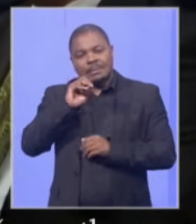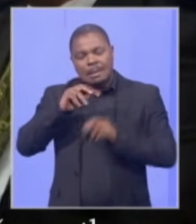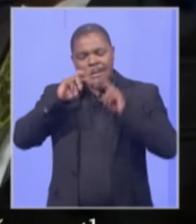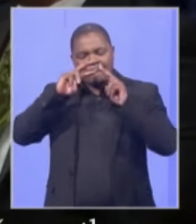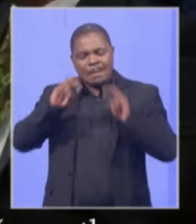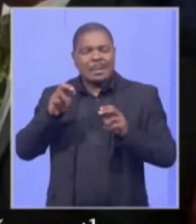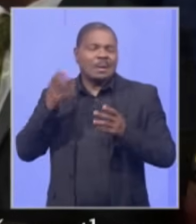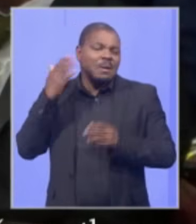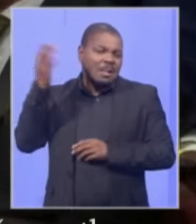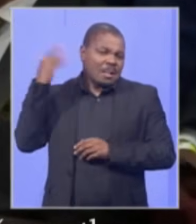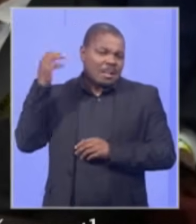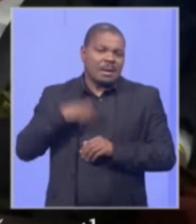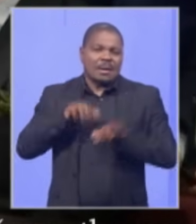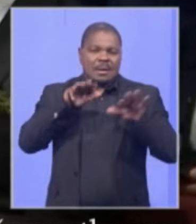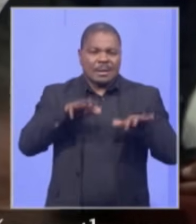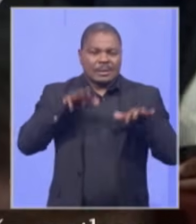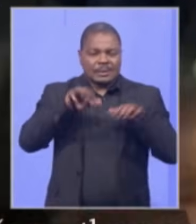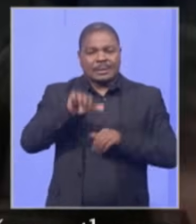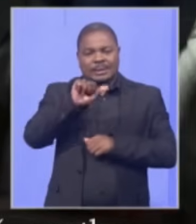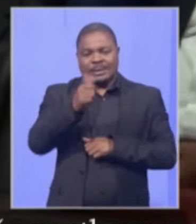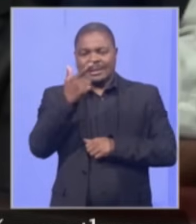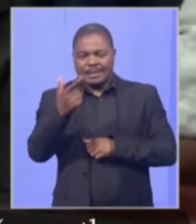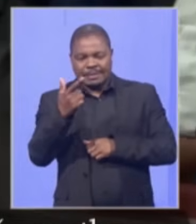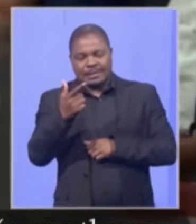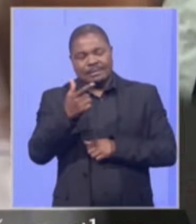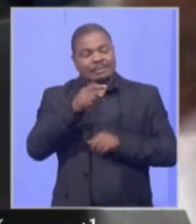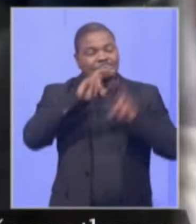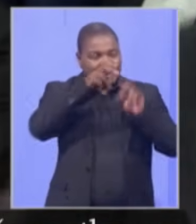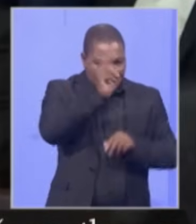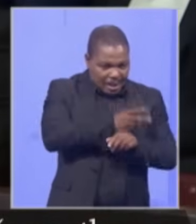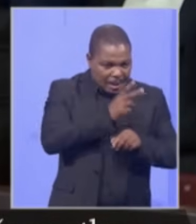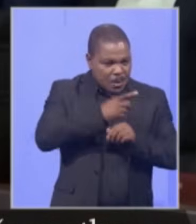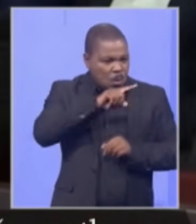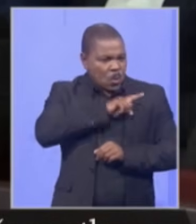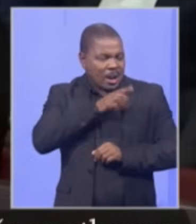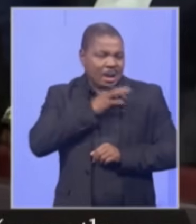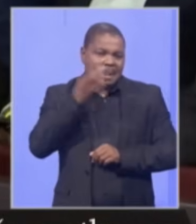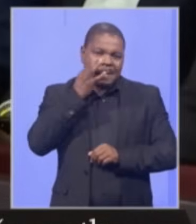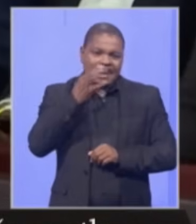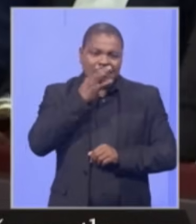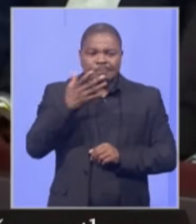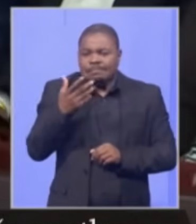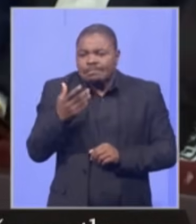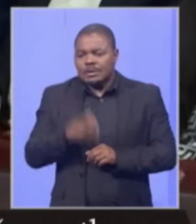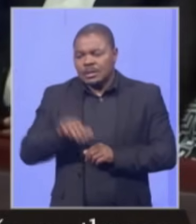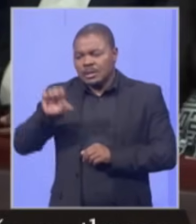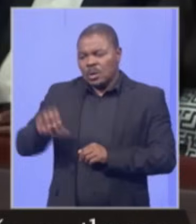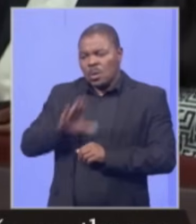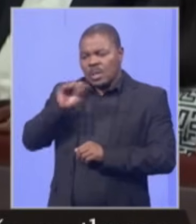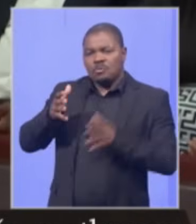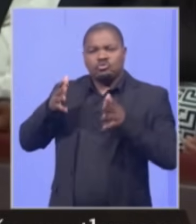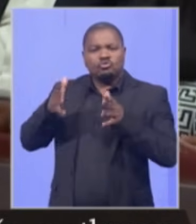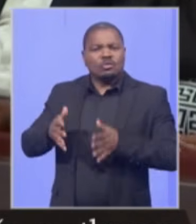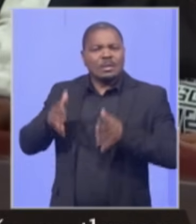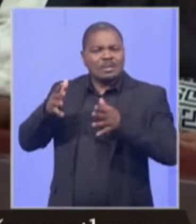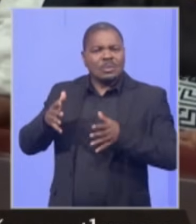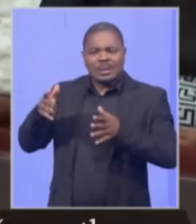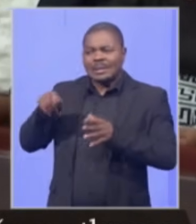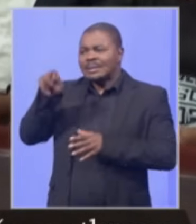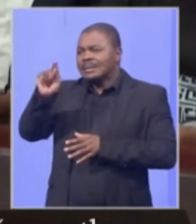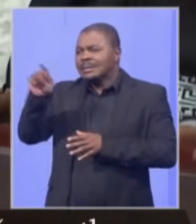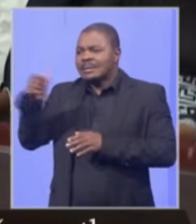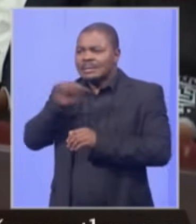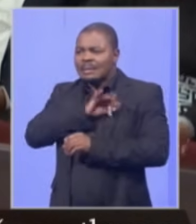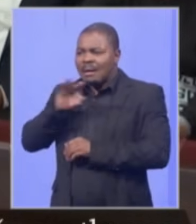ngwageng wa 1967 bja gore ga se gwa hwetšwa bohlatse kgatlhanong le bašomi ba South African Railways goba motho ofe